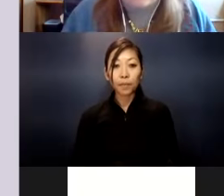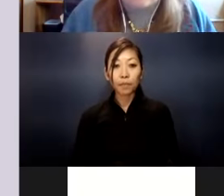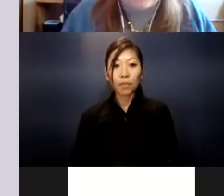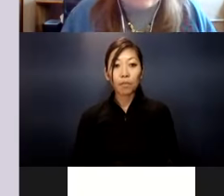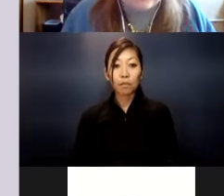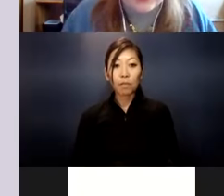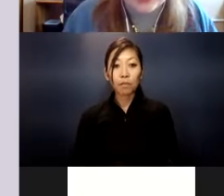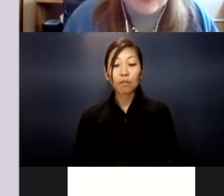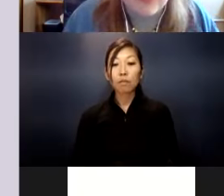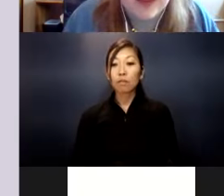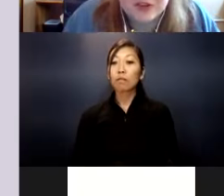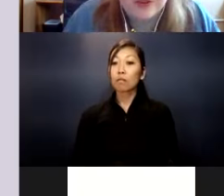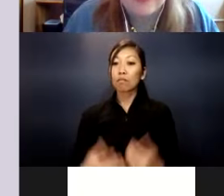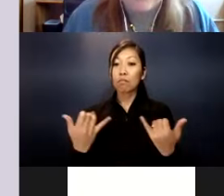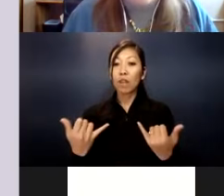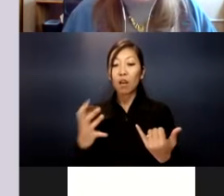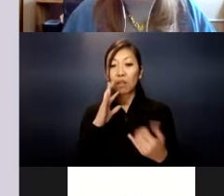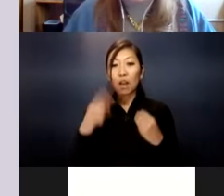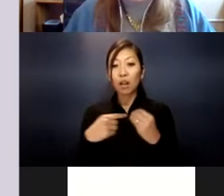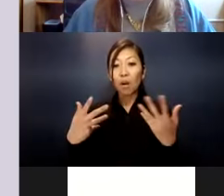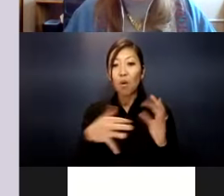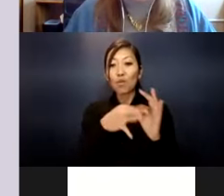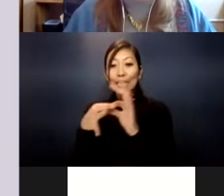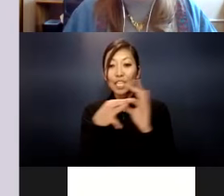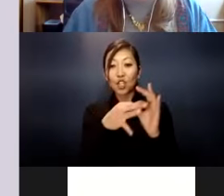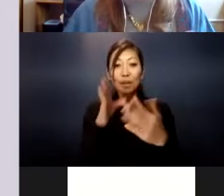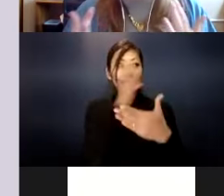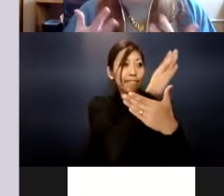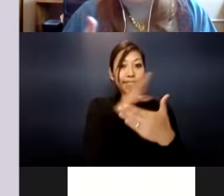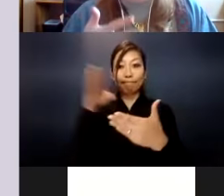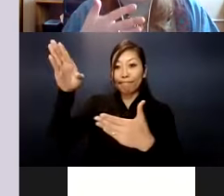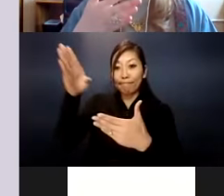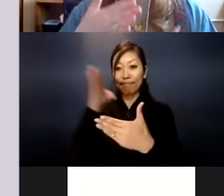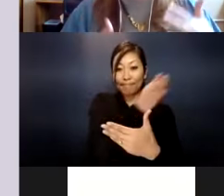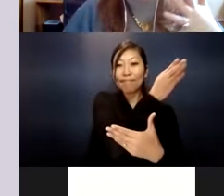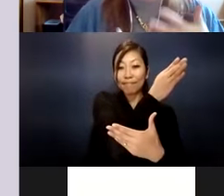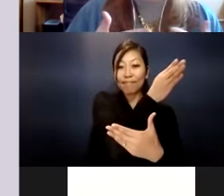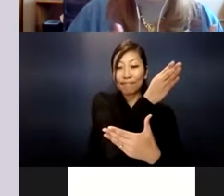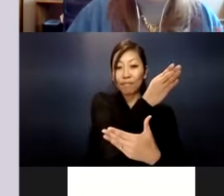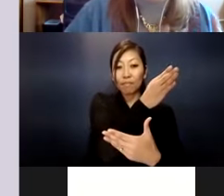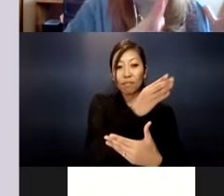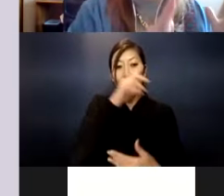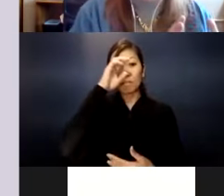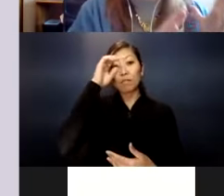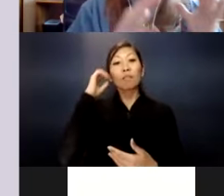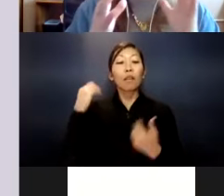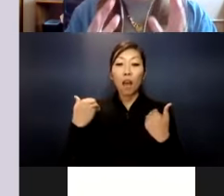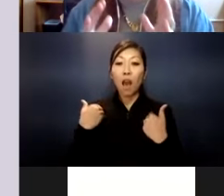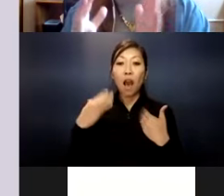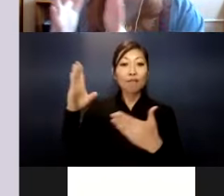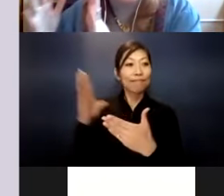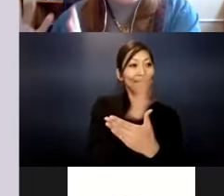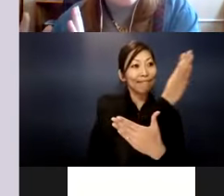also tell them about the relationship spectrum. All relationships exist on kind of a blurred spectrum of